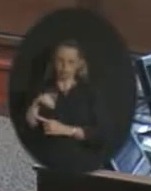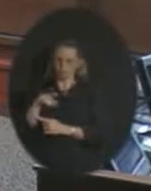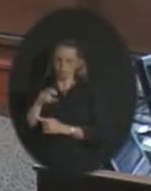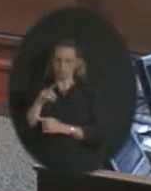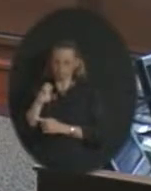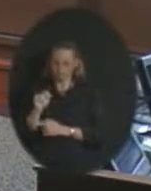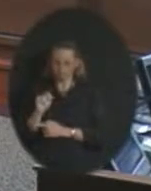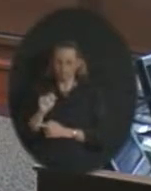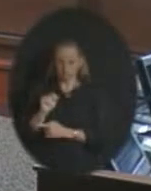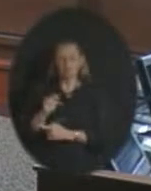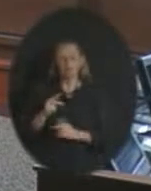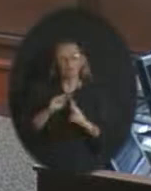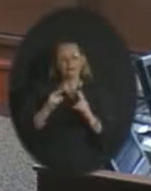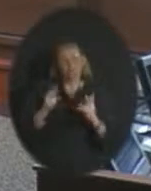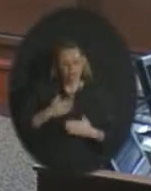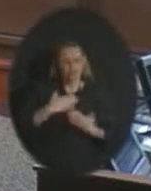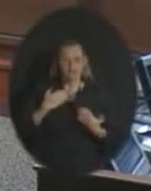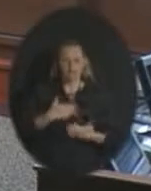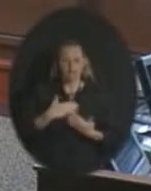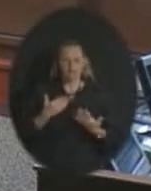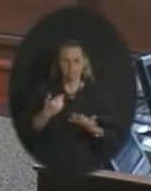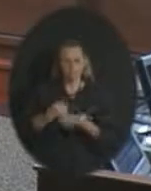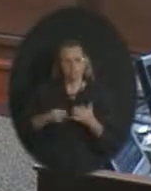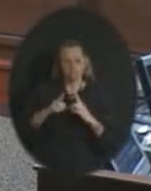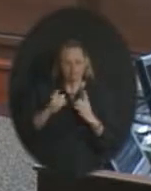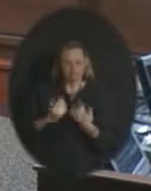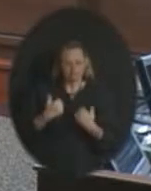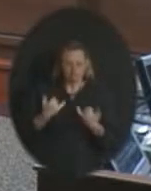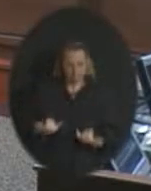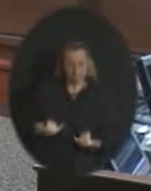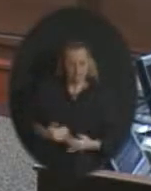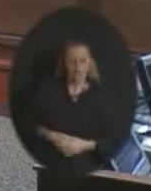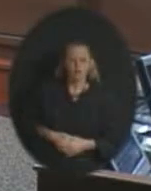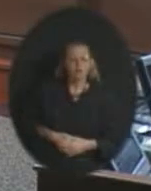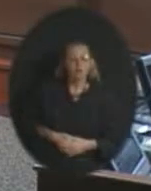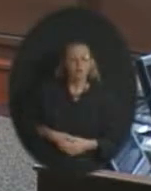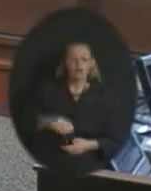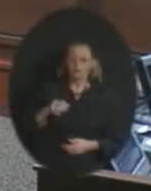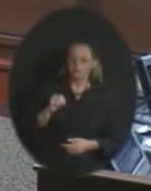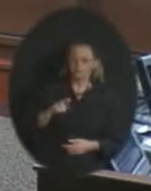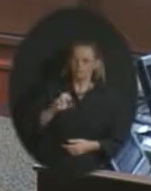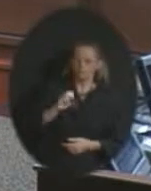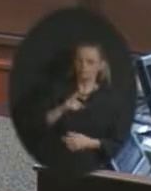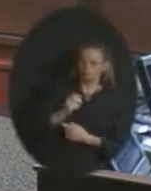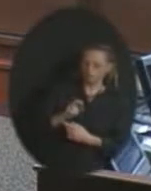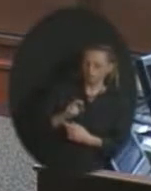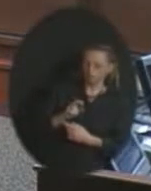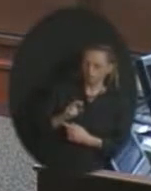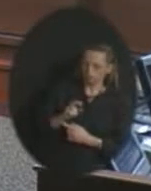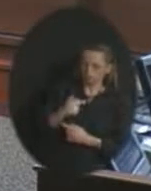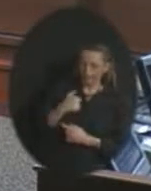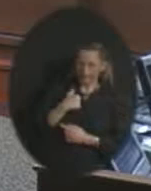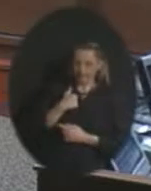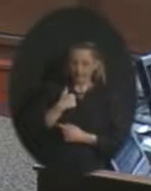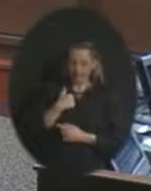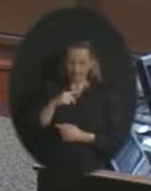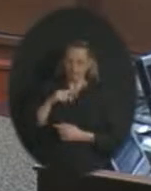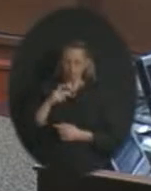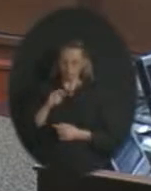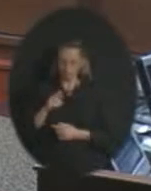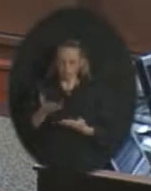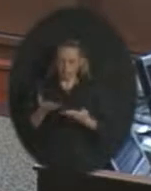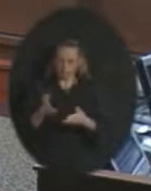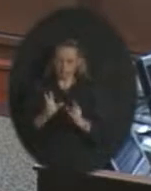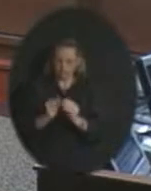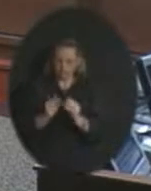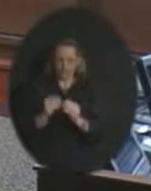now. Yeah, and Mr. Shear and I were in the committee, and it's difficult for us to spend that $35,000 for that $400,000